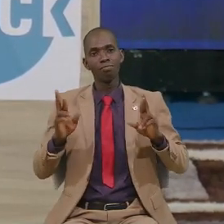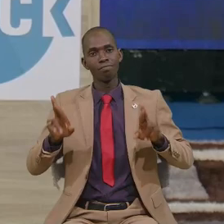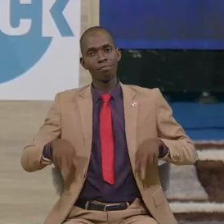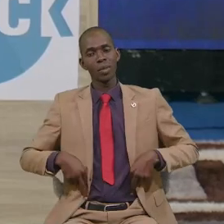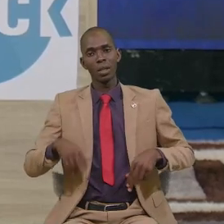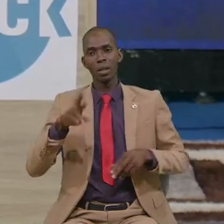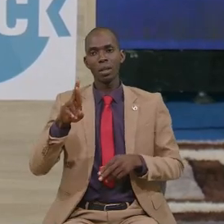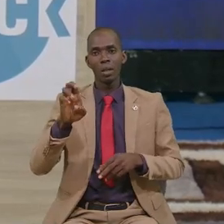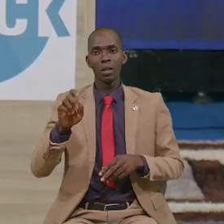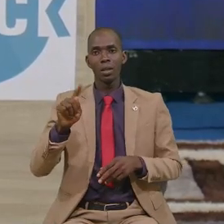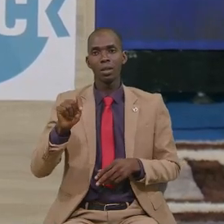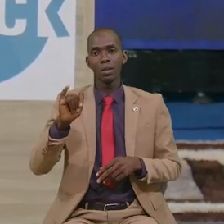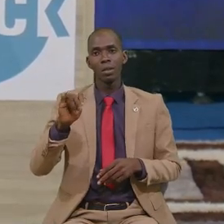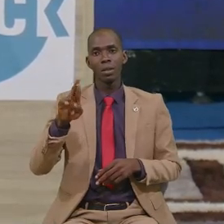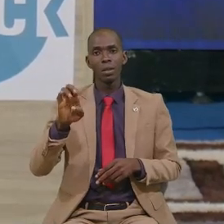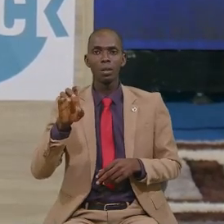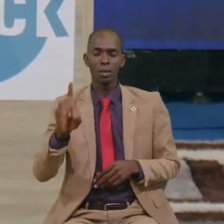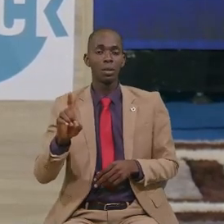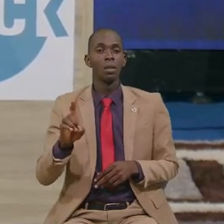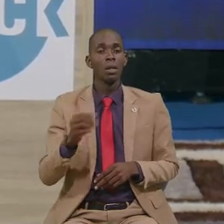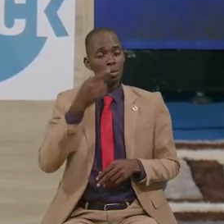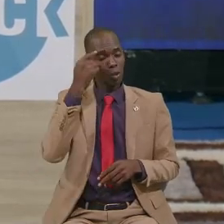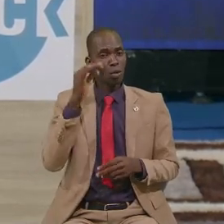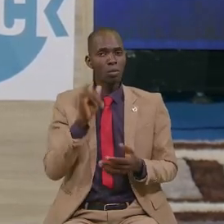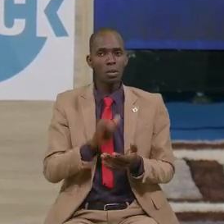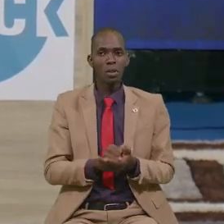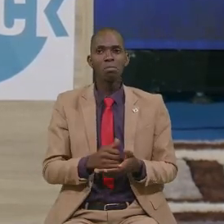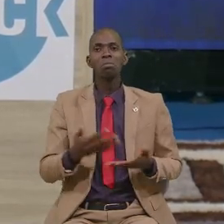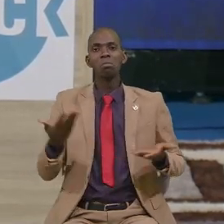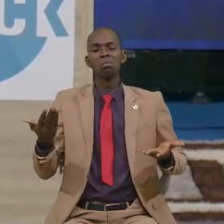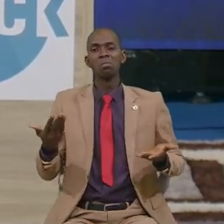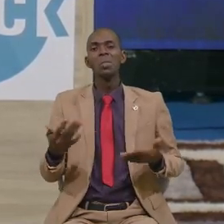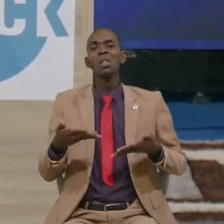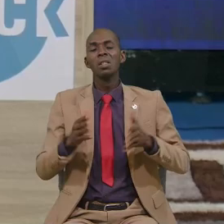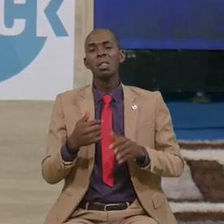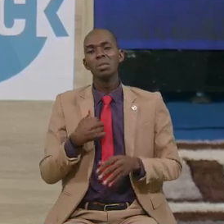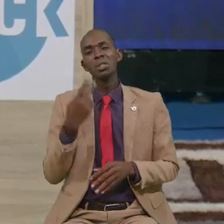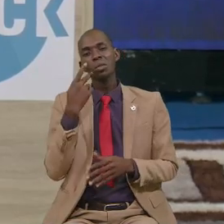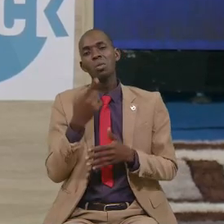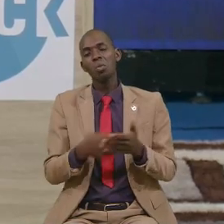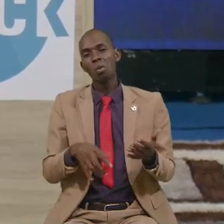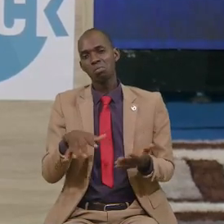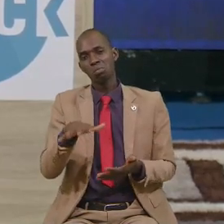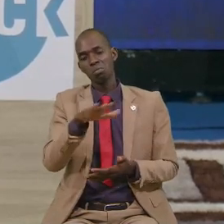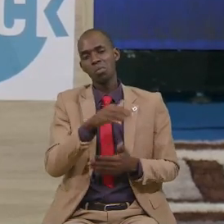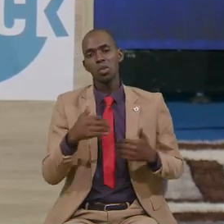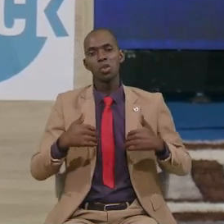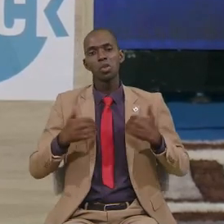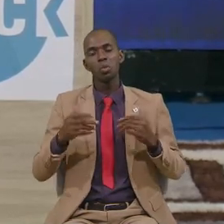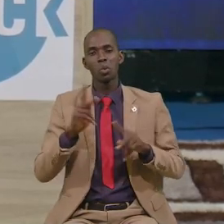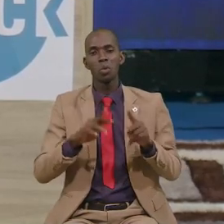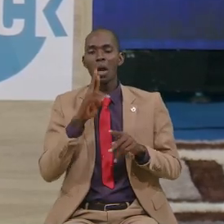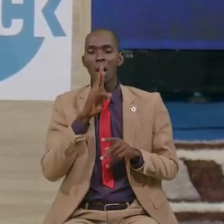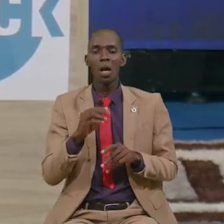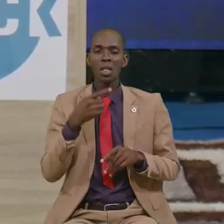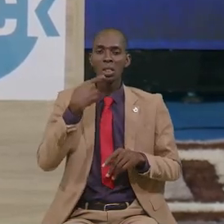have retired, they say, yes, I'd like to see what those young people are doing, what those young people are seeing. And they